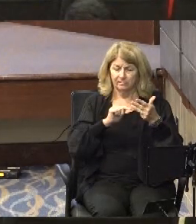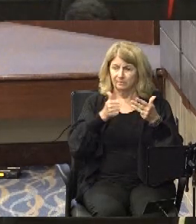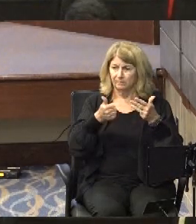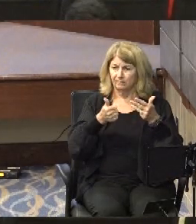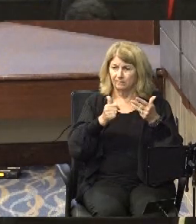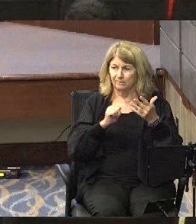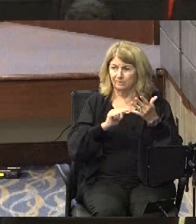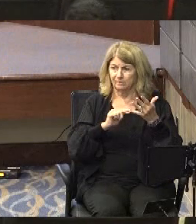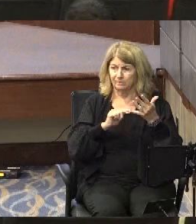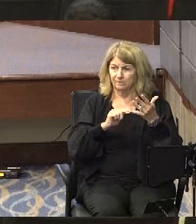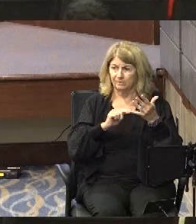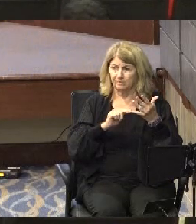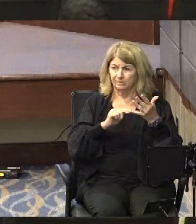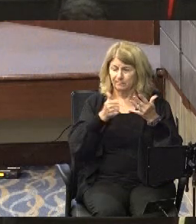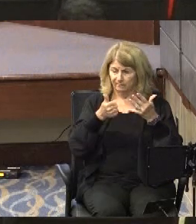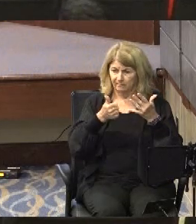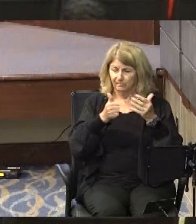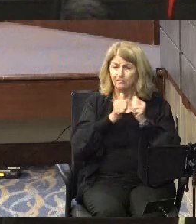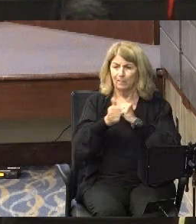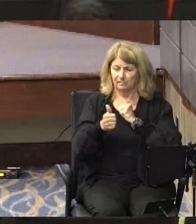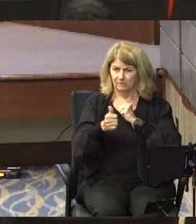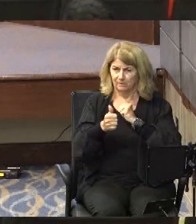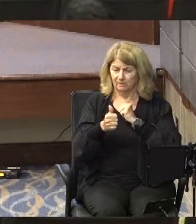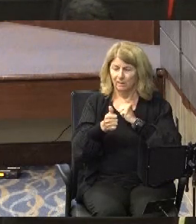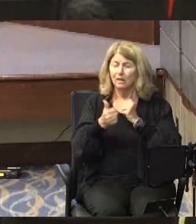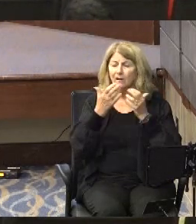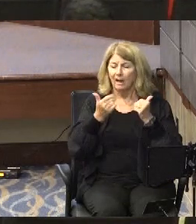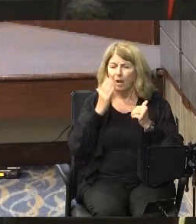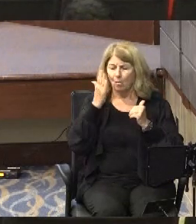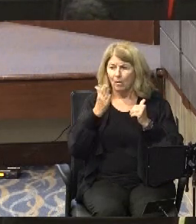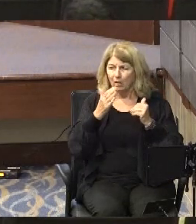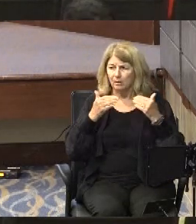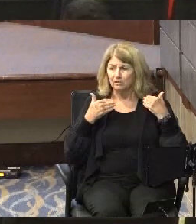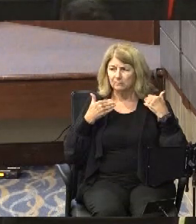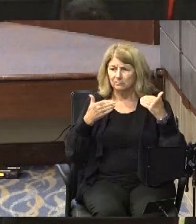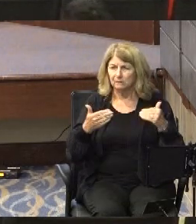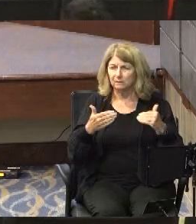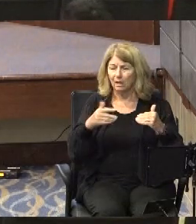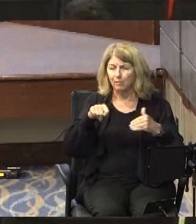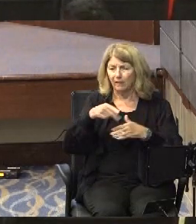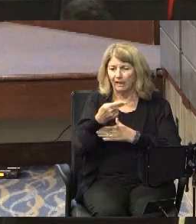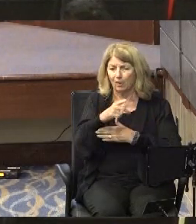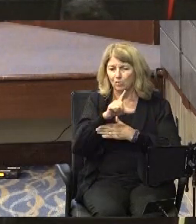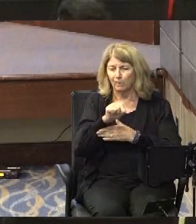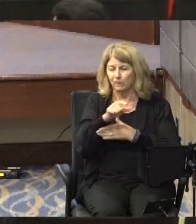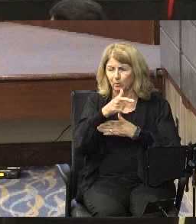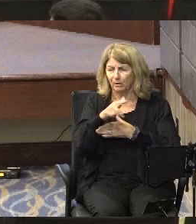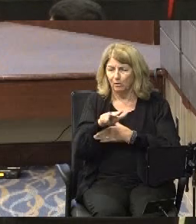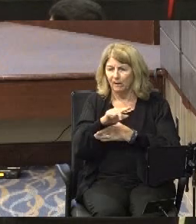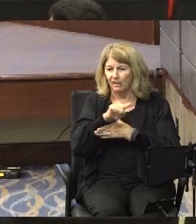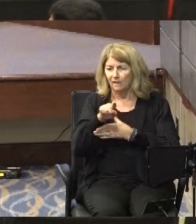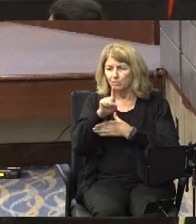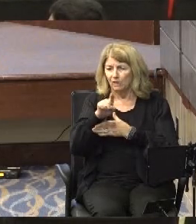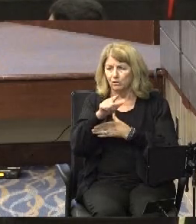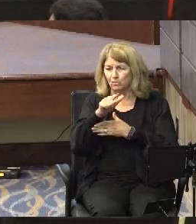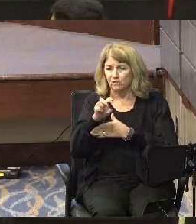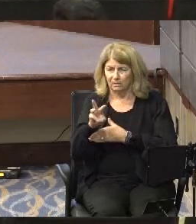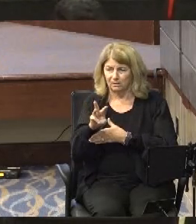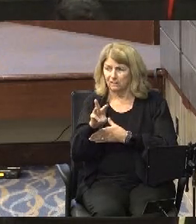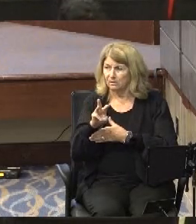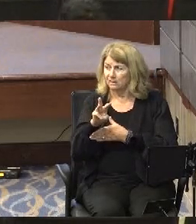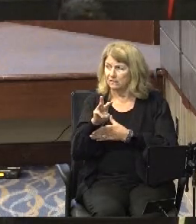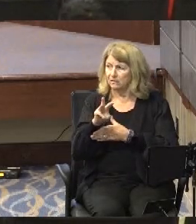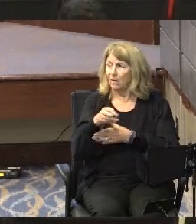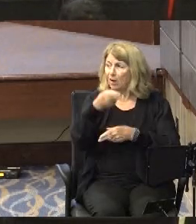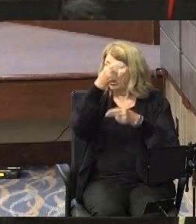Aye. Borderud? Yes. Motion carries, and we will now move on to public hearing 2023-126.